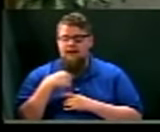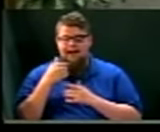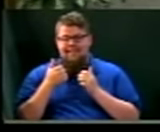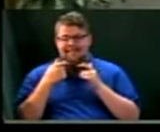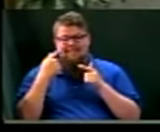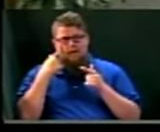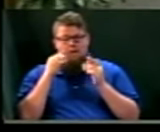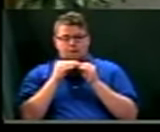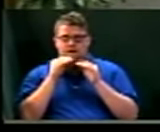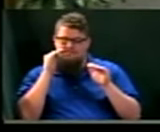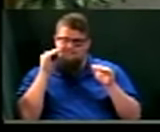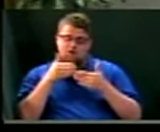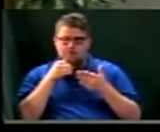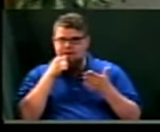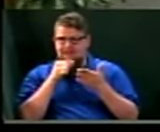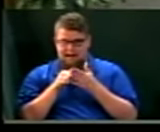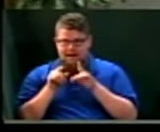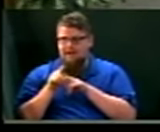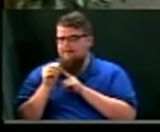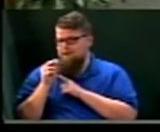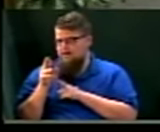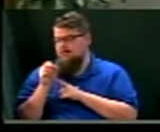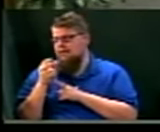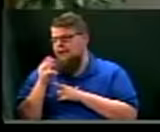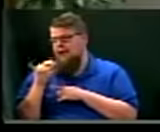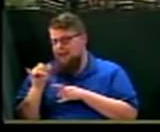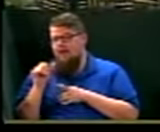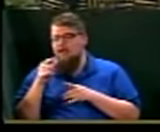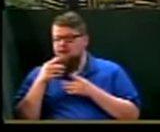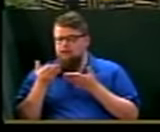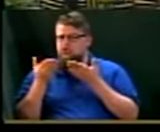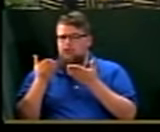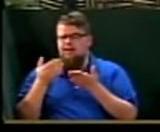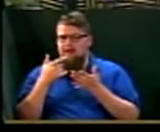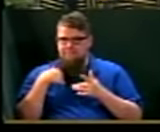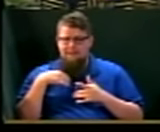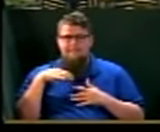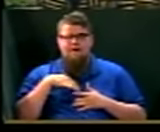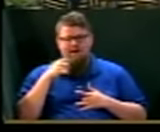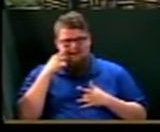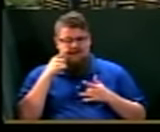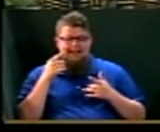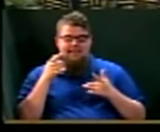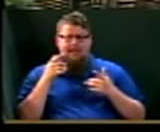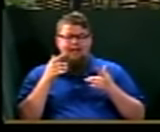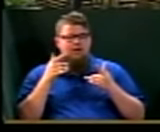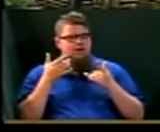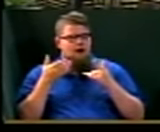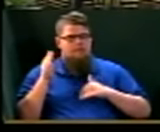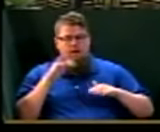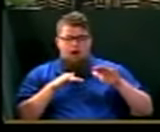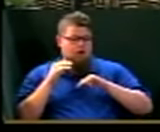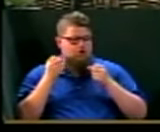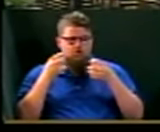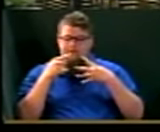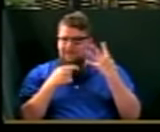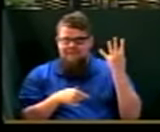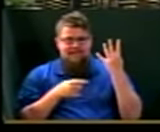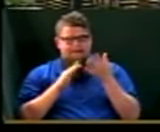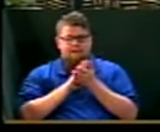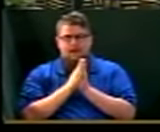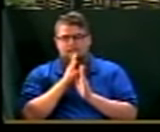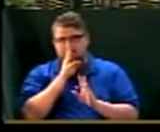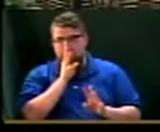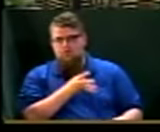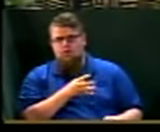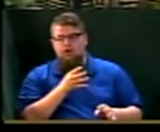focused letter, as Ms. Hill has suggested, would be beneficial, because I think when you pile on too many things, it's ignored. So I